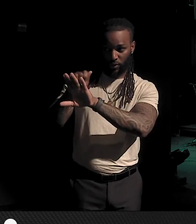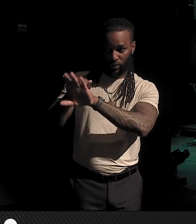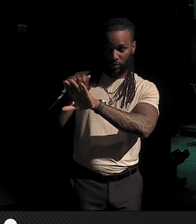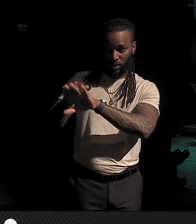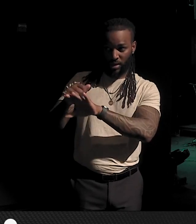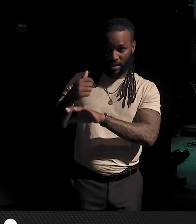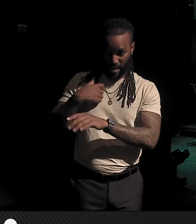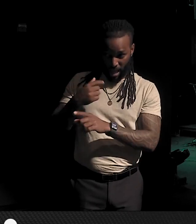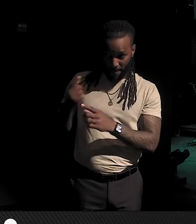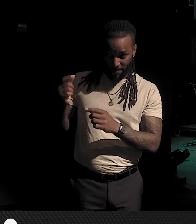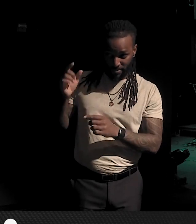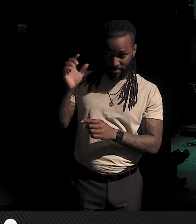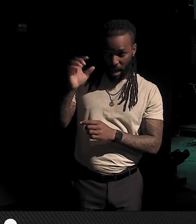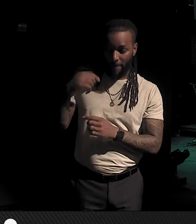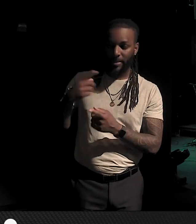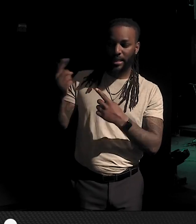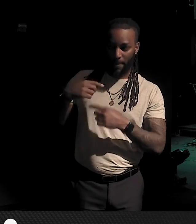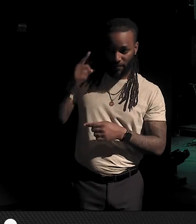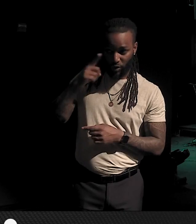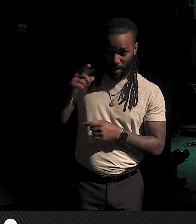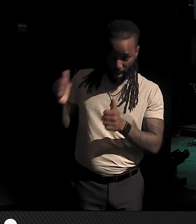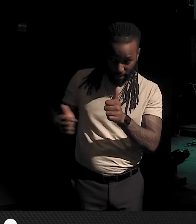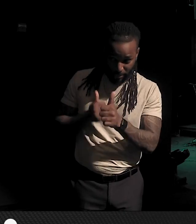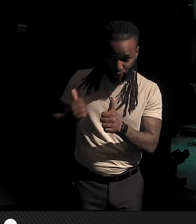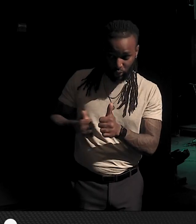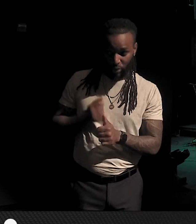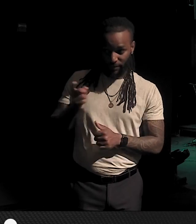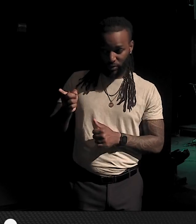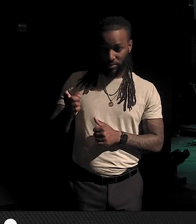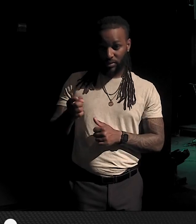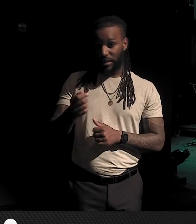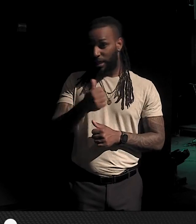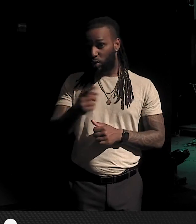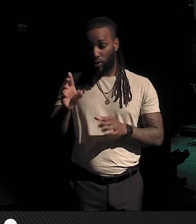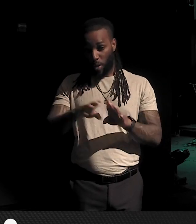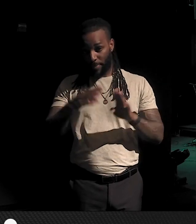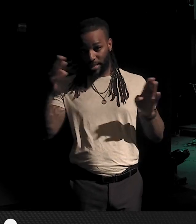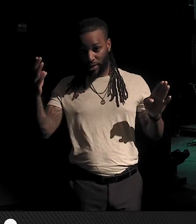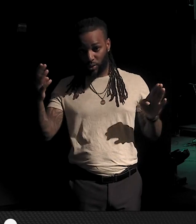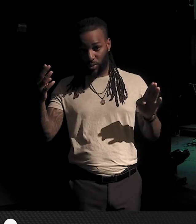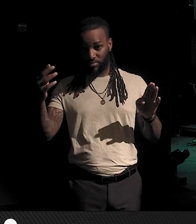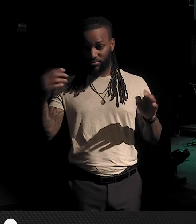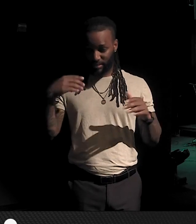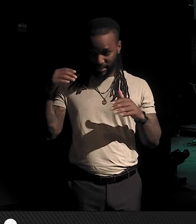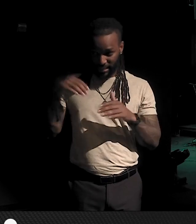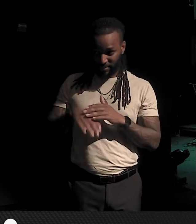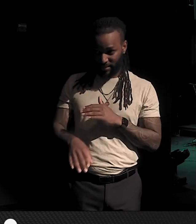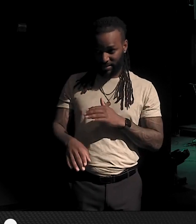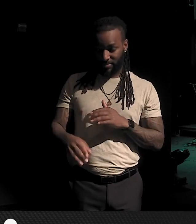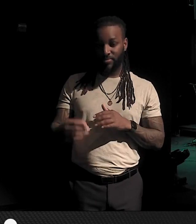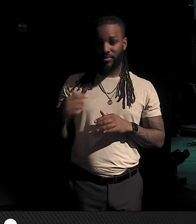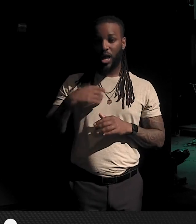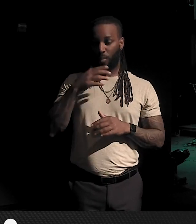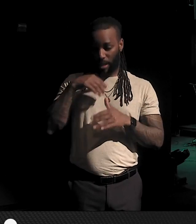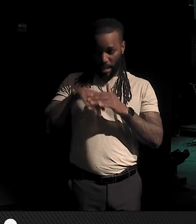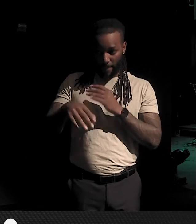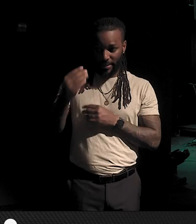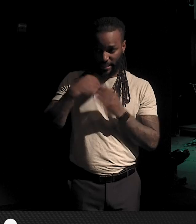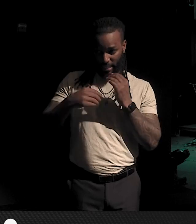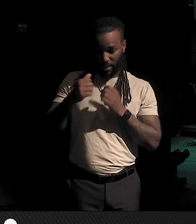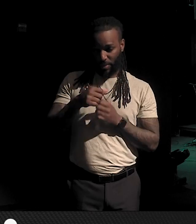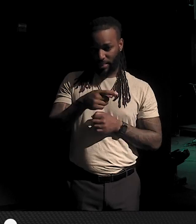I'm coming for you. I'm in pursuit of you. Anyone opens that door, lets me in, I'll come in and eat with him.